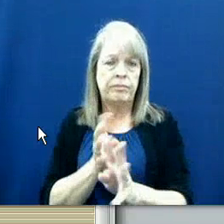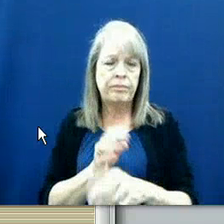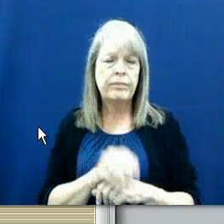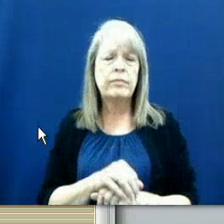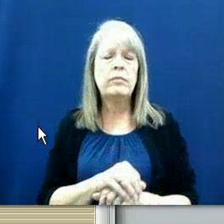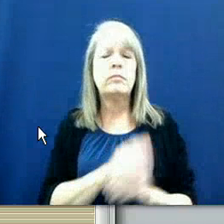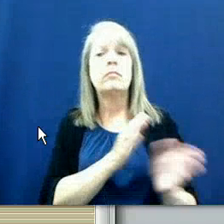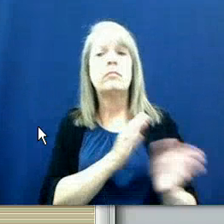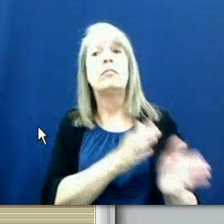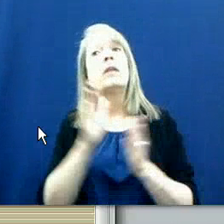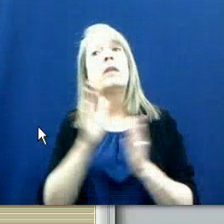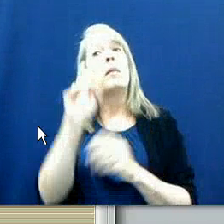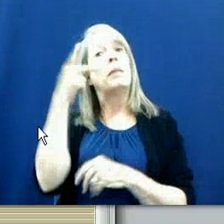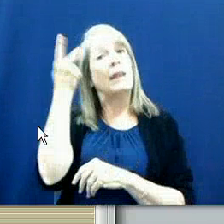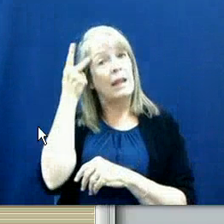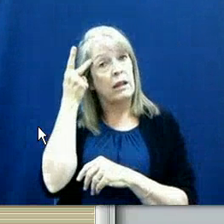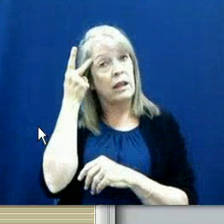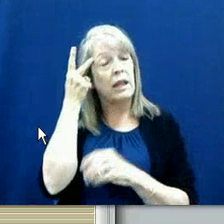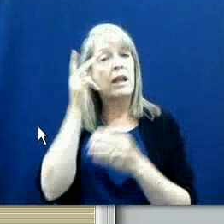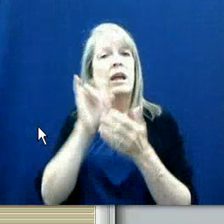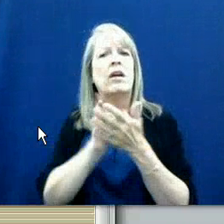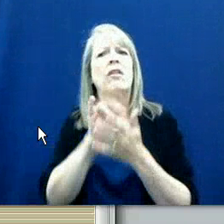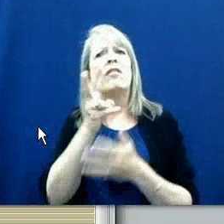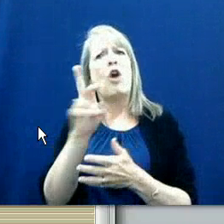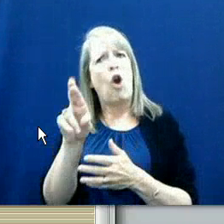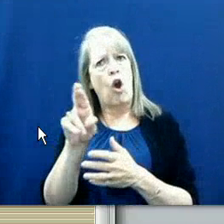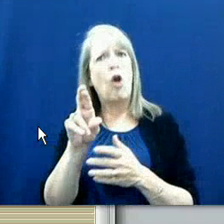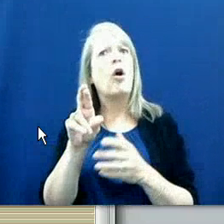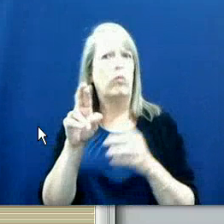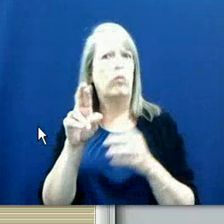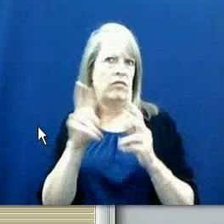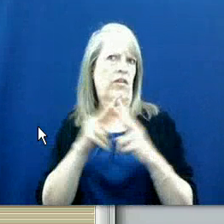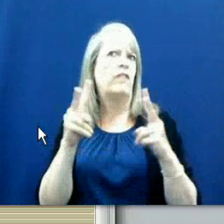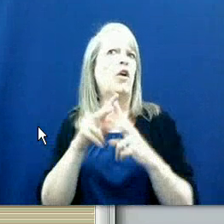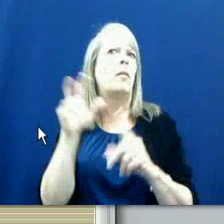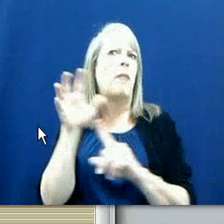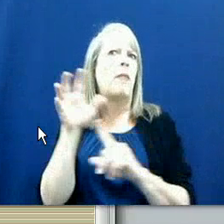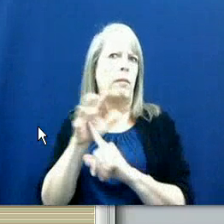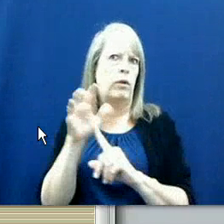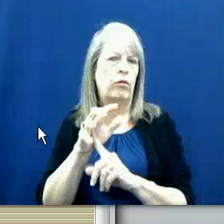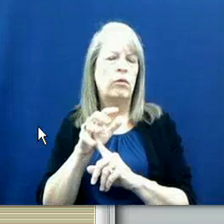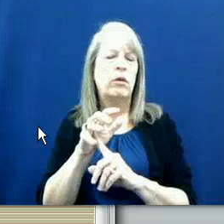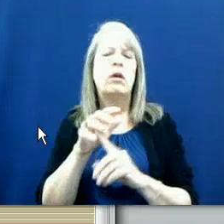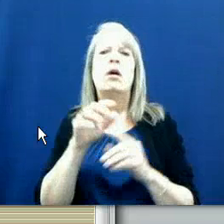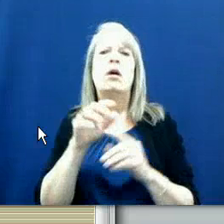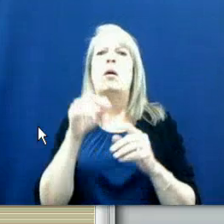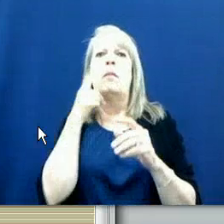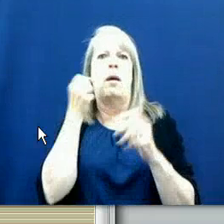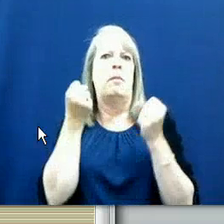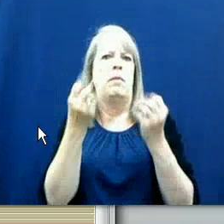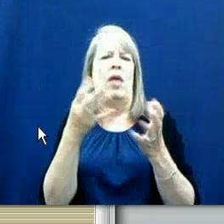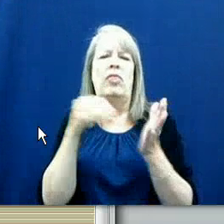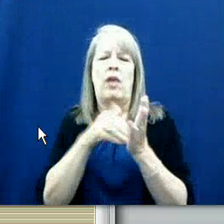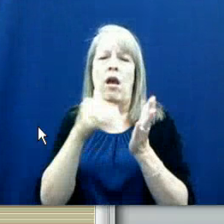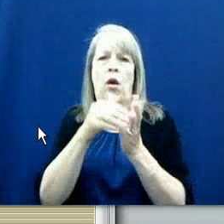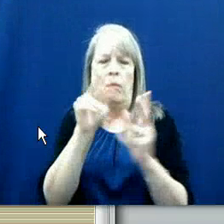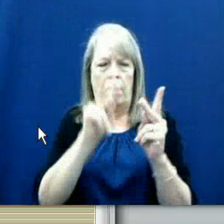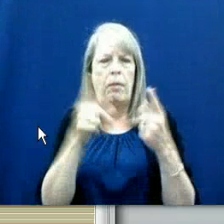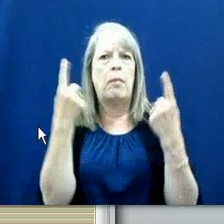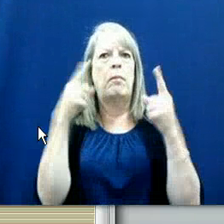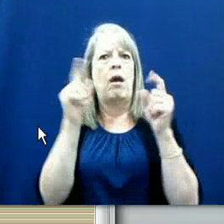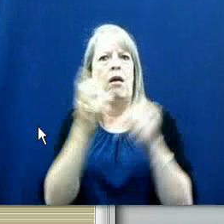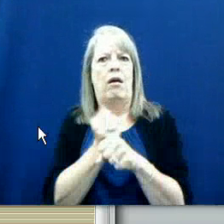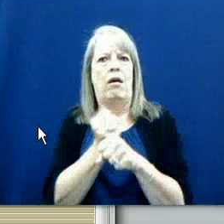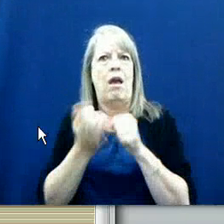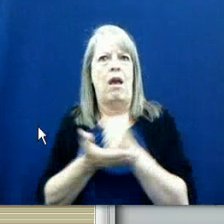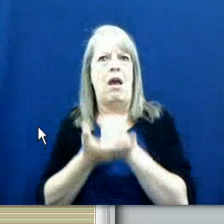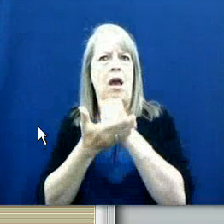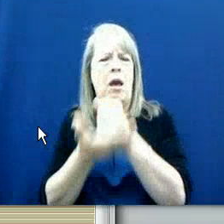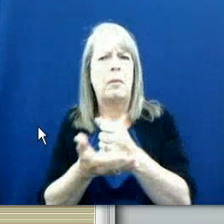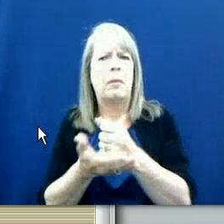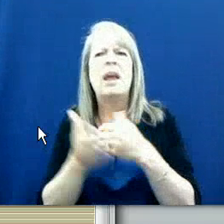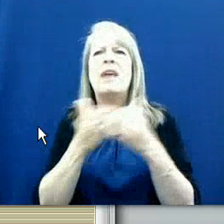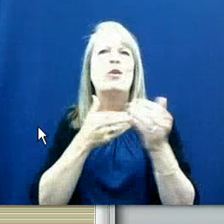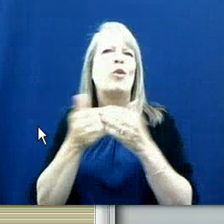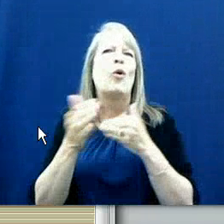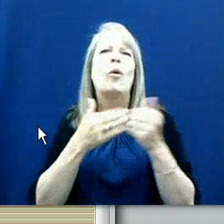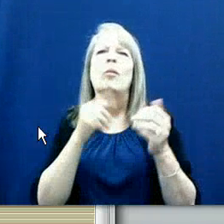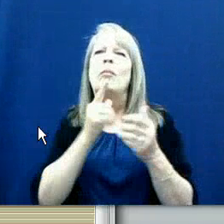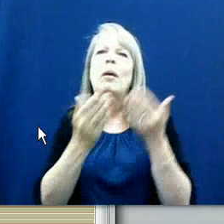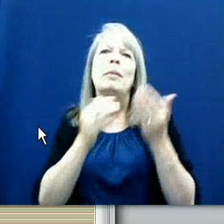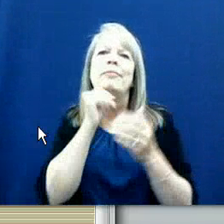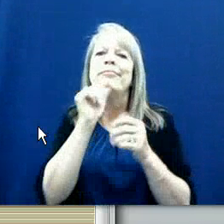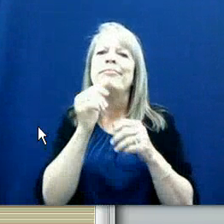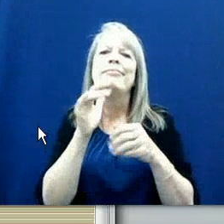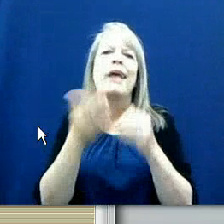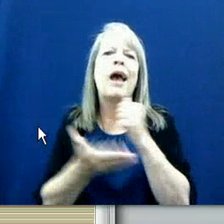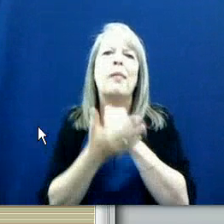Politically, vocational rehabilitation was popular. It helped thousands of people, even if it still didn't reach everyone with a